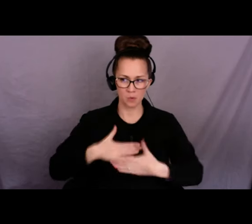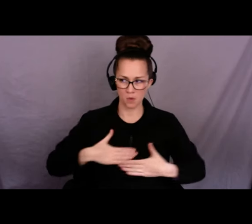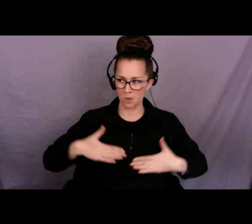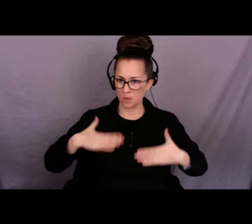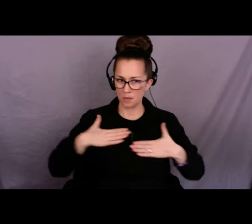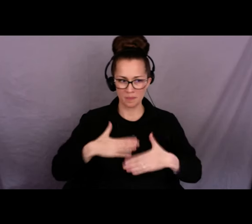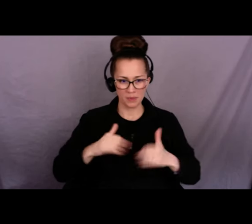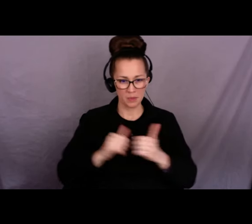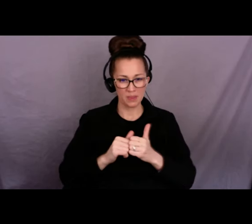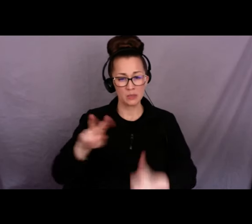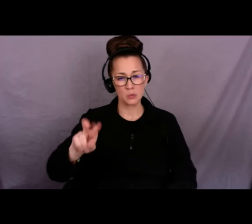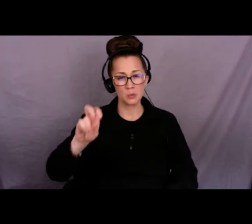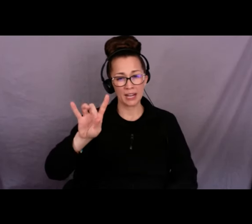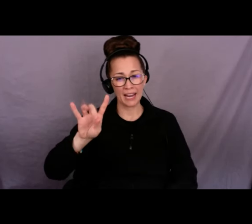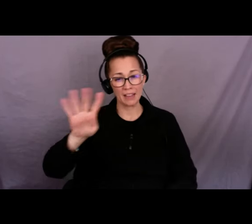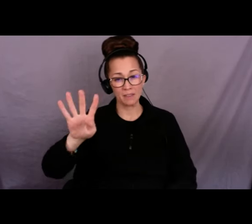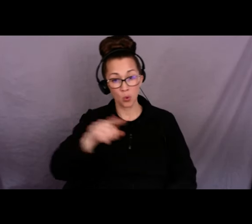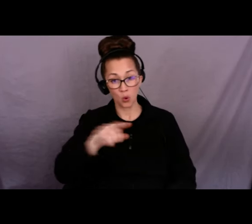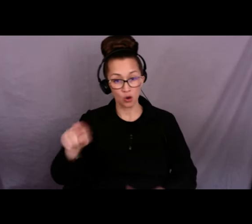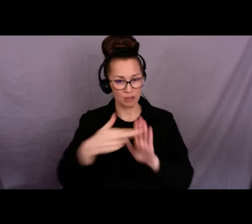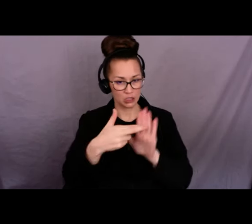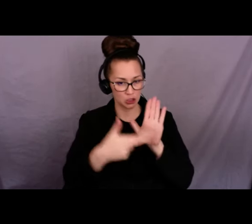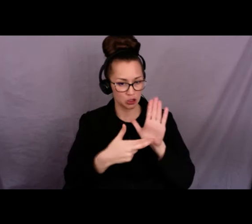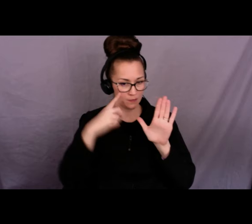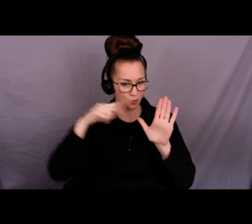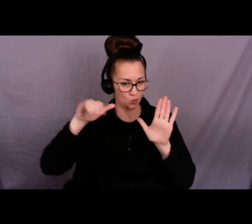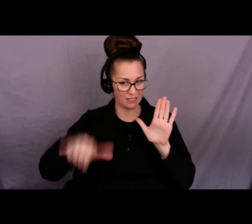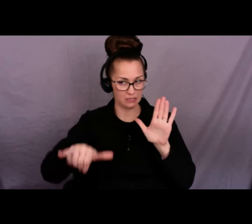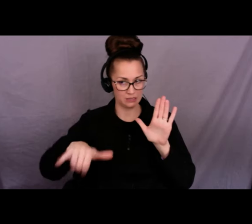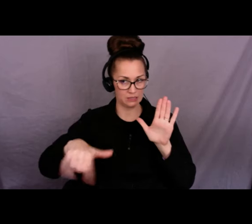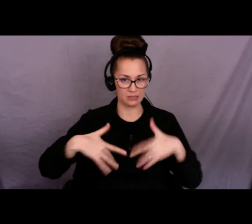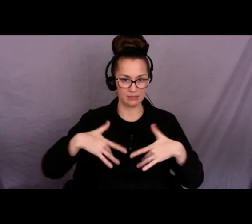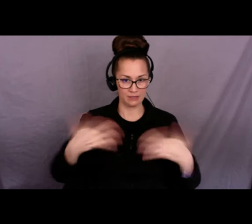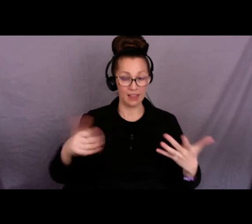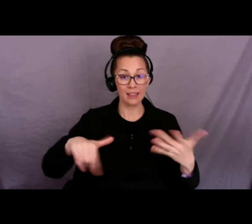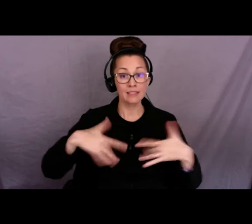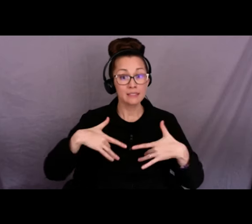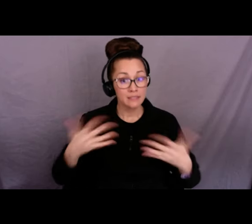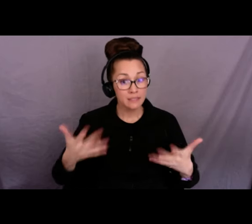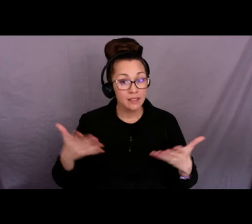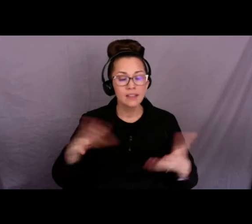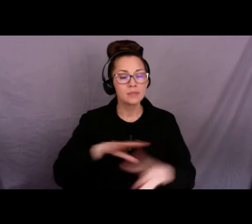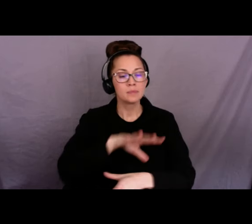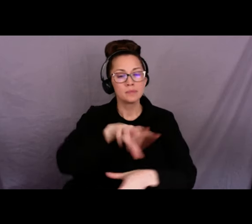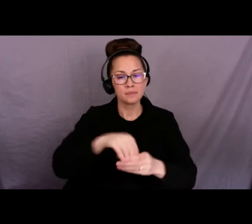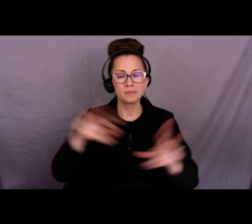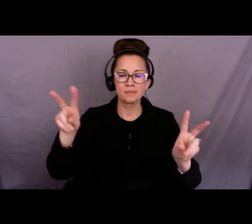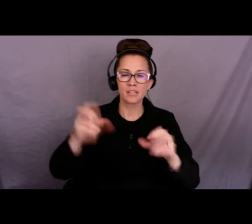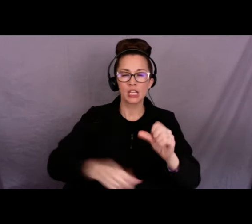over 284 of you registered for this event. This event is part of the Year of Willowbrook